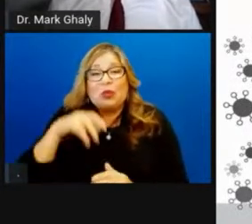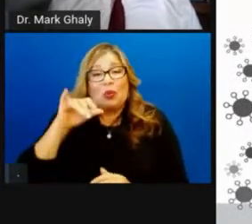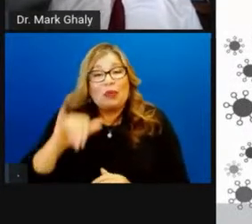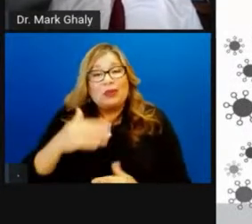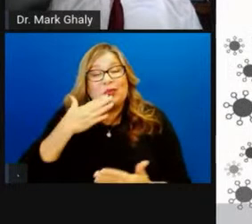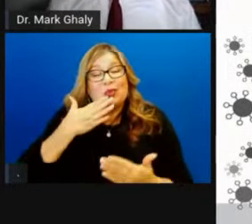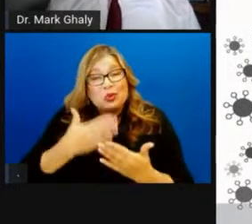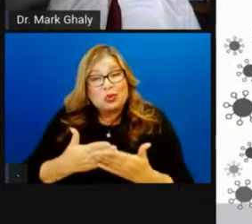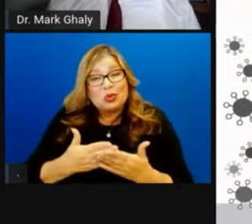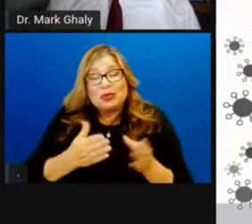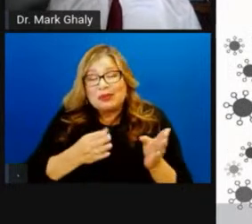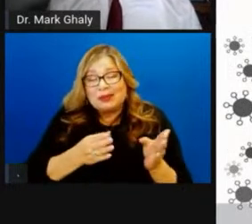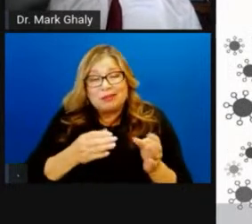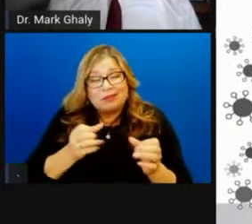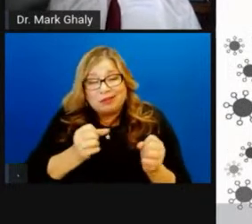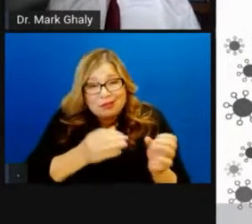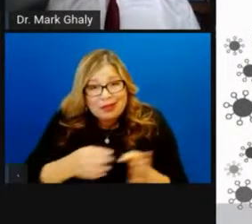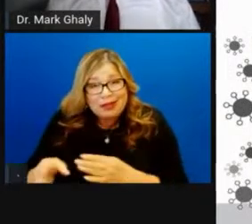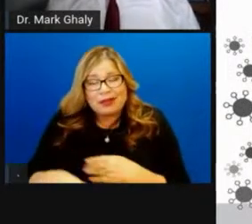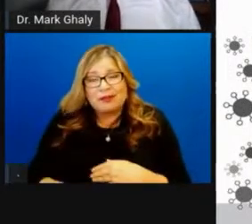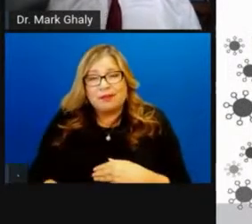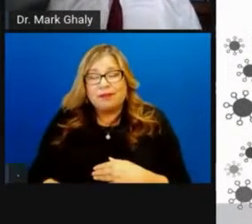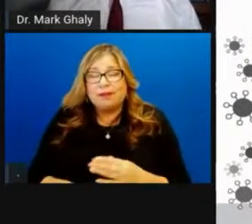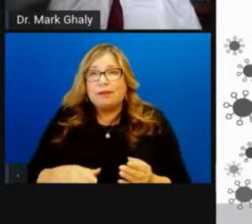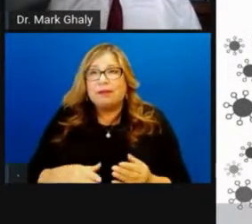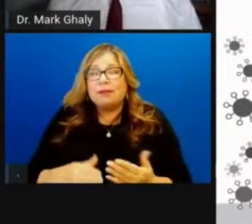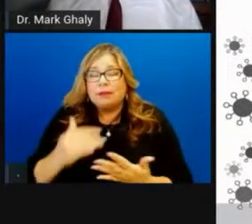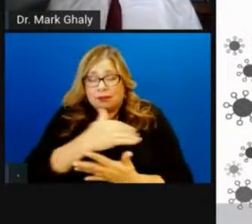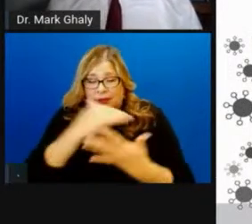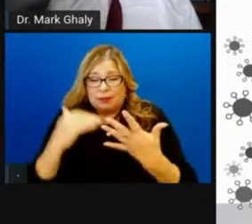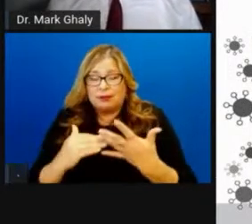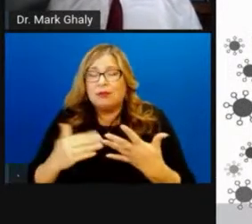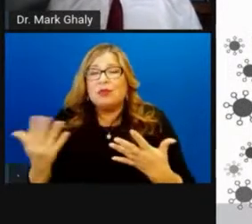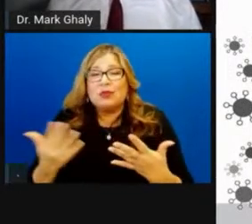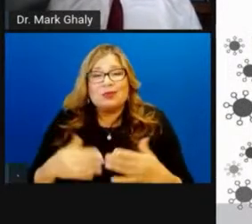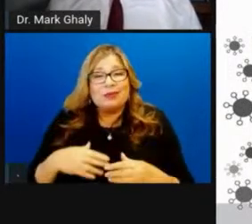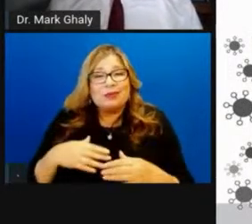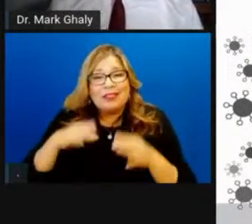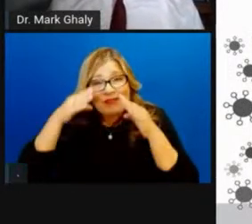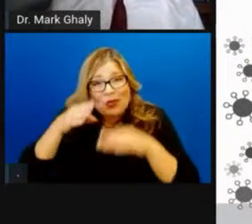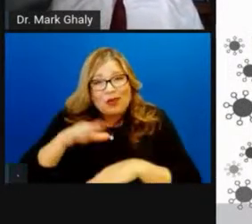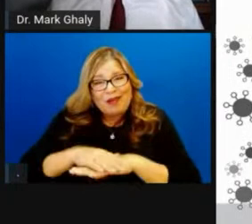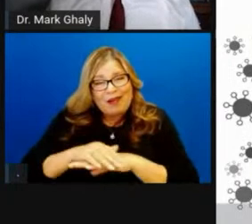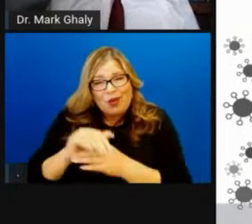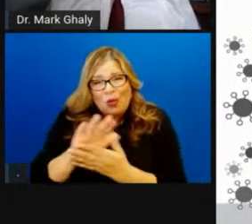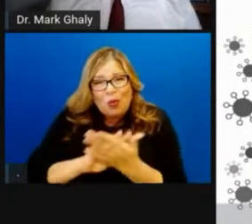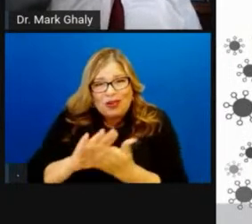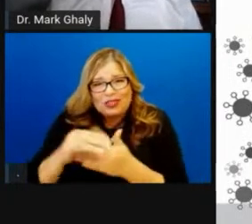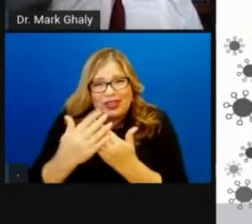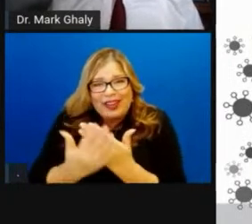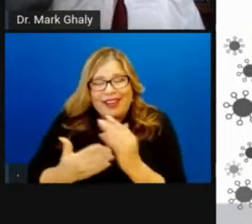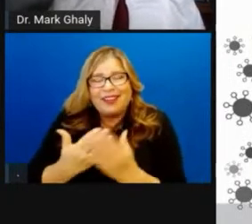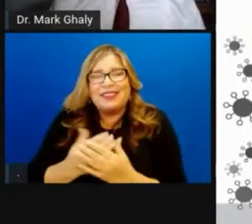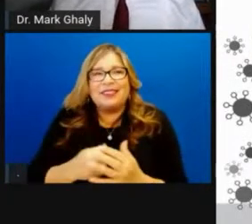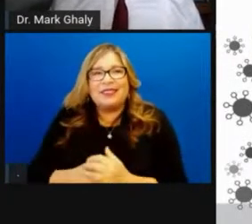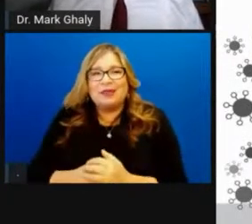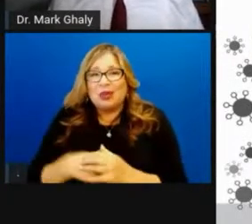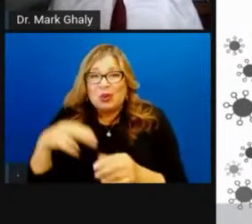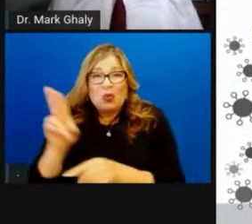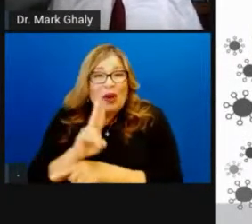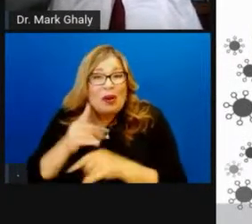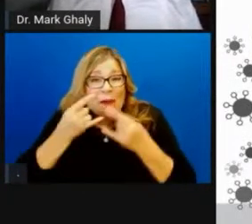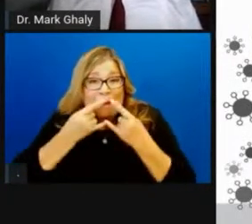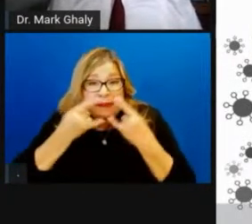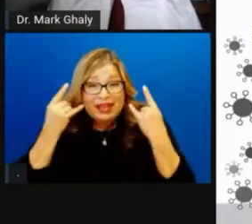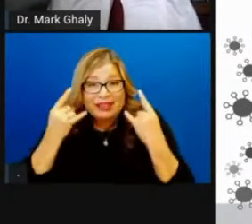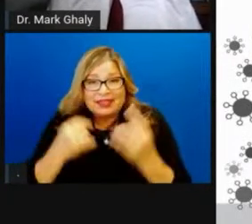California. Wash your hands, focus on wearing a mask. We've learned a lot about the value of masking, how it